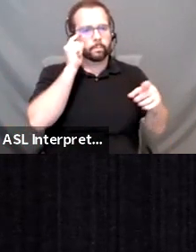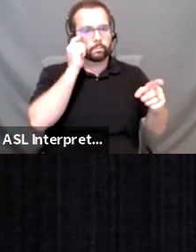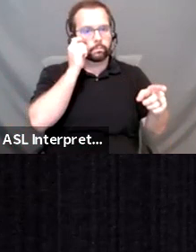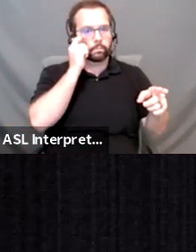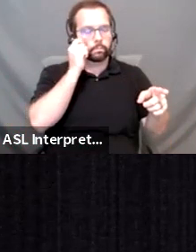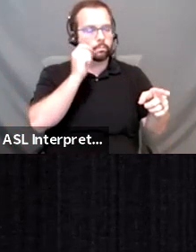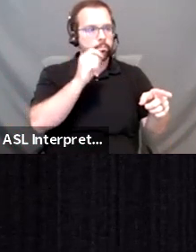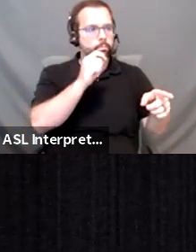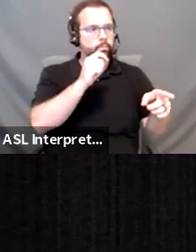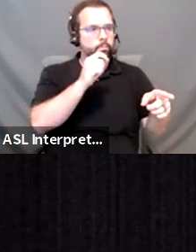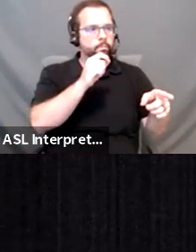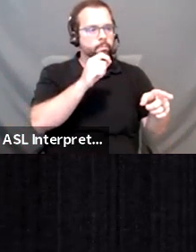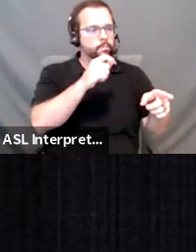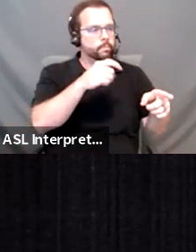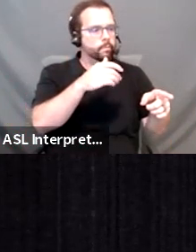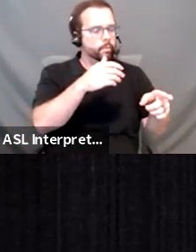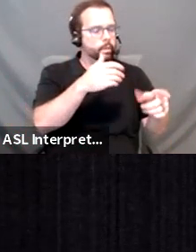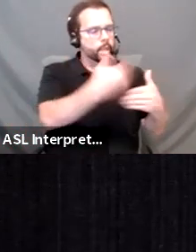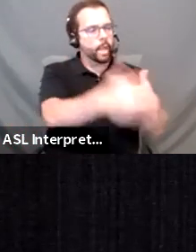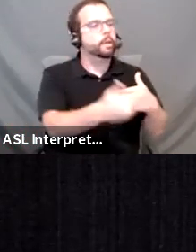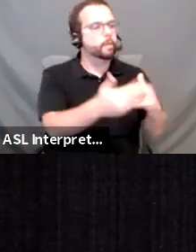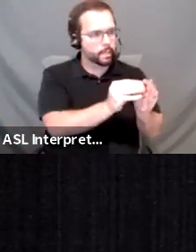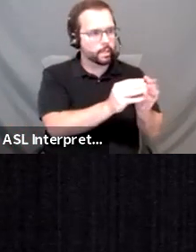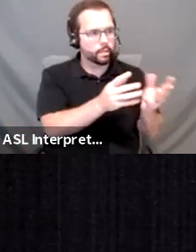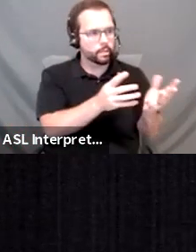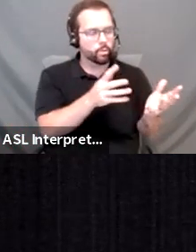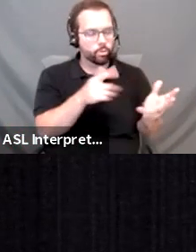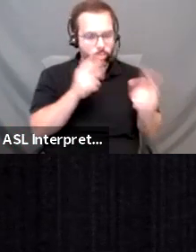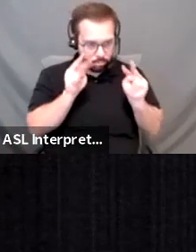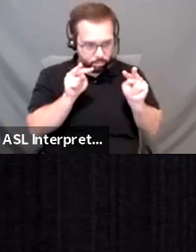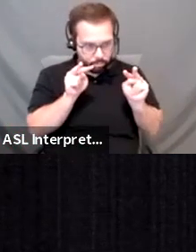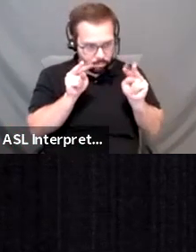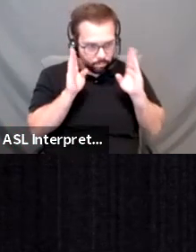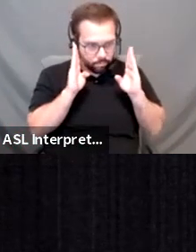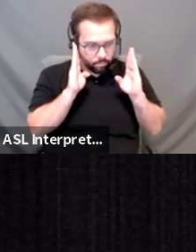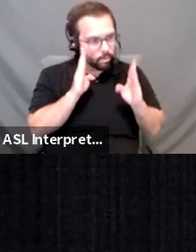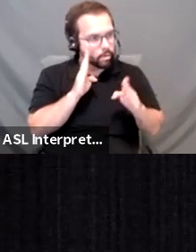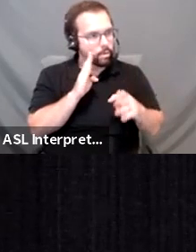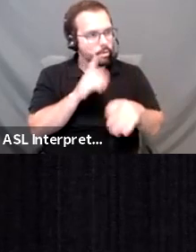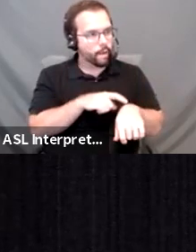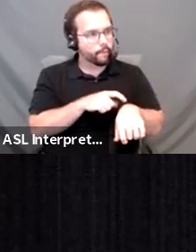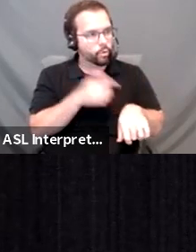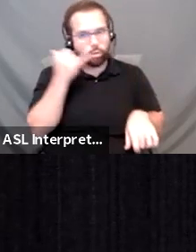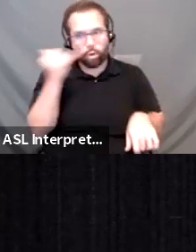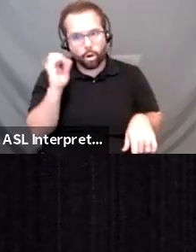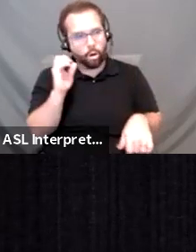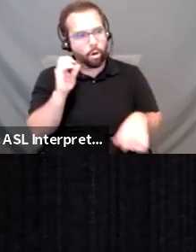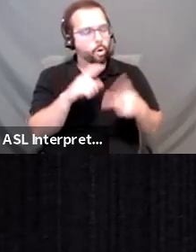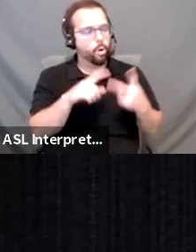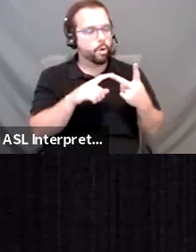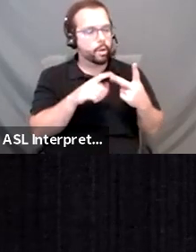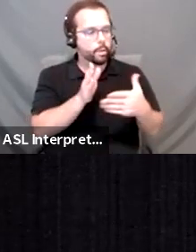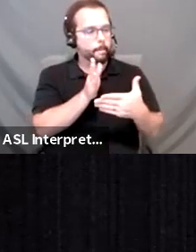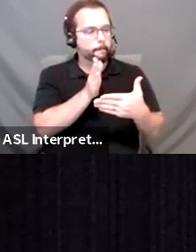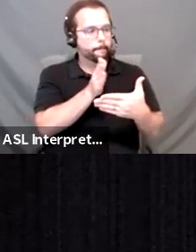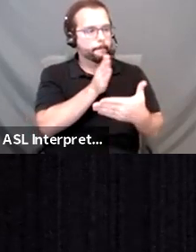10 or 15 minutes of that meeting because you have to jump on the next one, but you haven't gone to the bathroom, or you need to eat, or you need to return a phone call. And 4 or 5